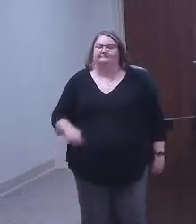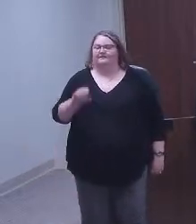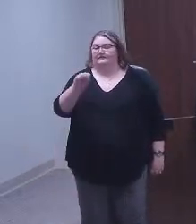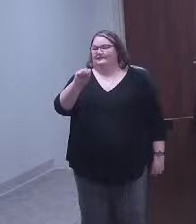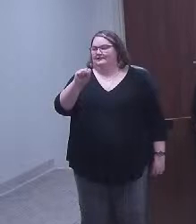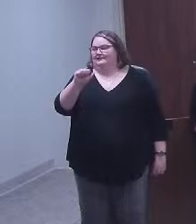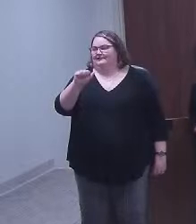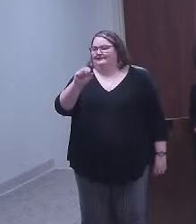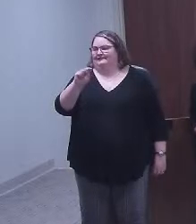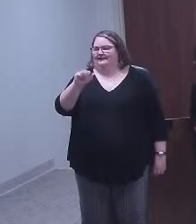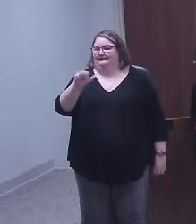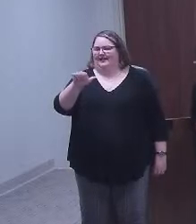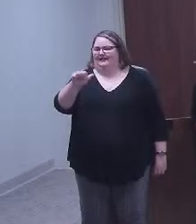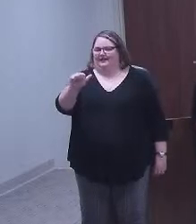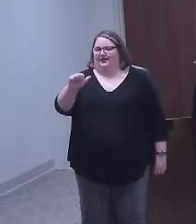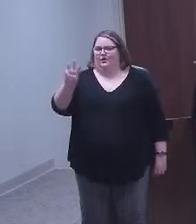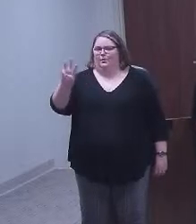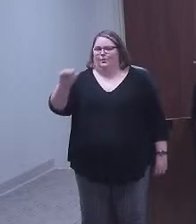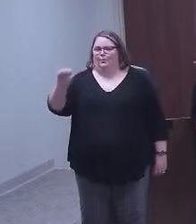Sanaya Washington.